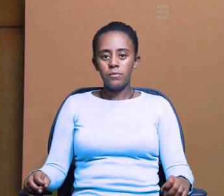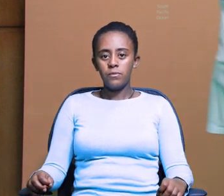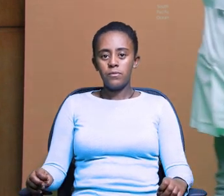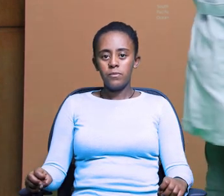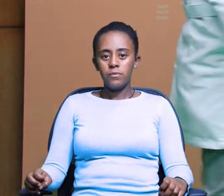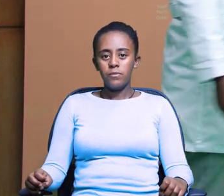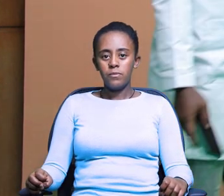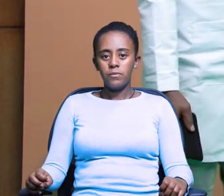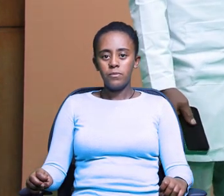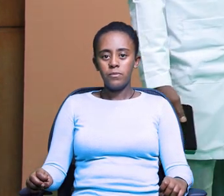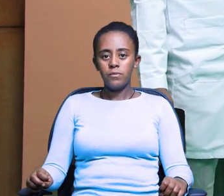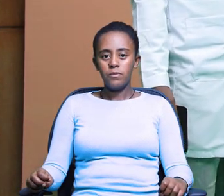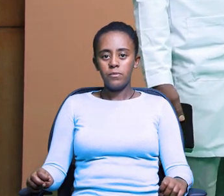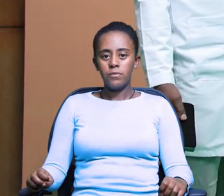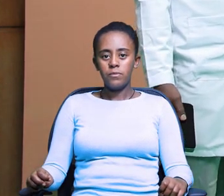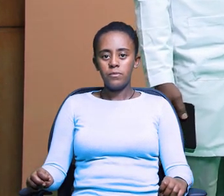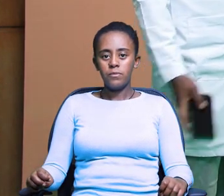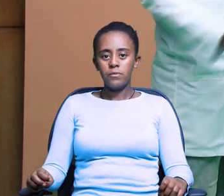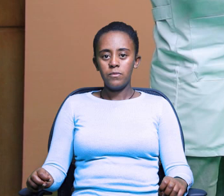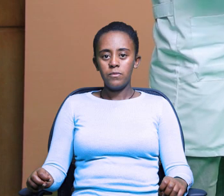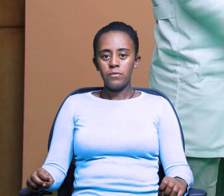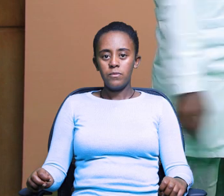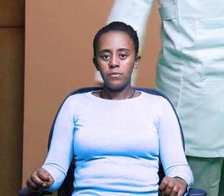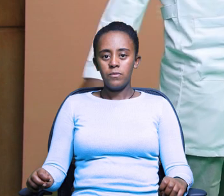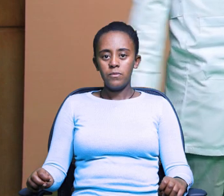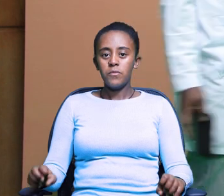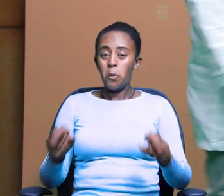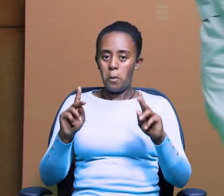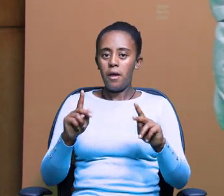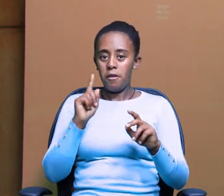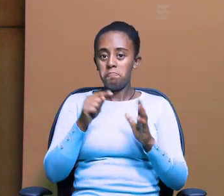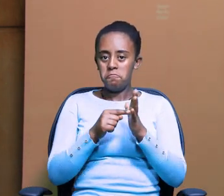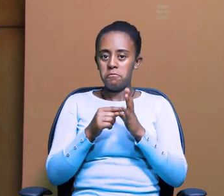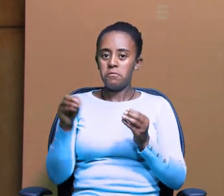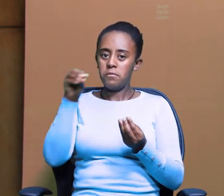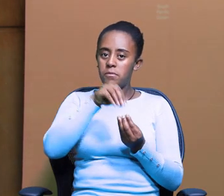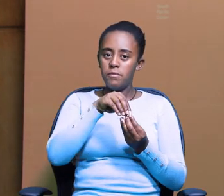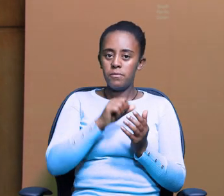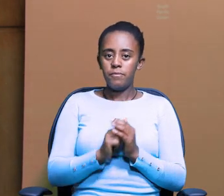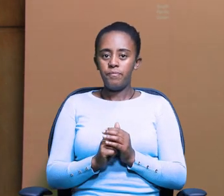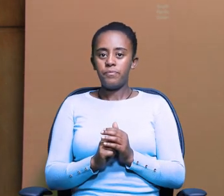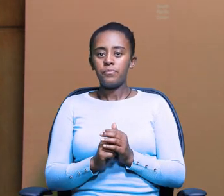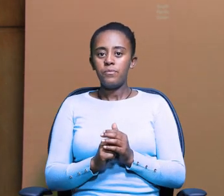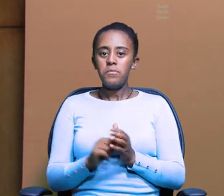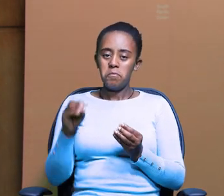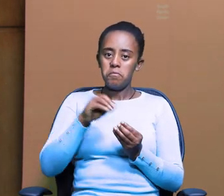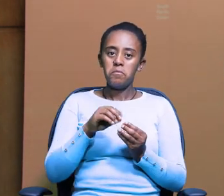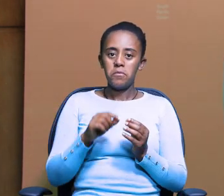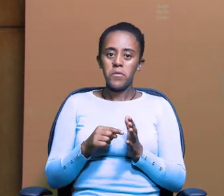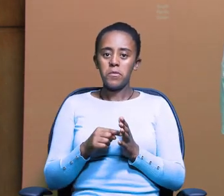Okay, let us add one equation in addition to this problem. Let us add one question.